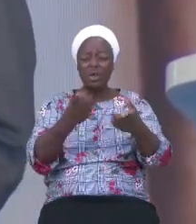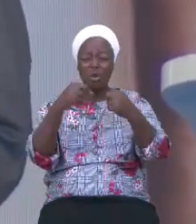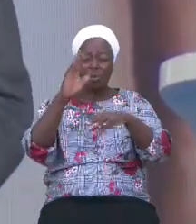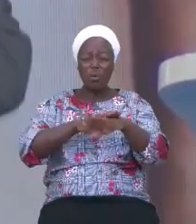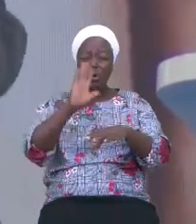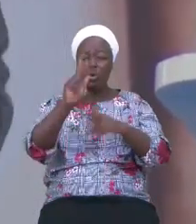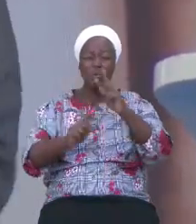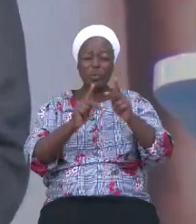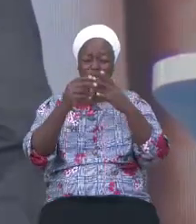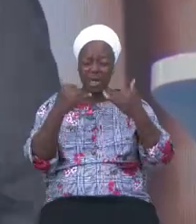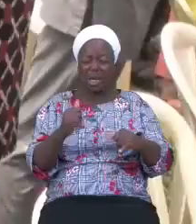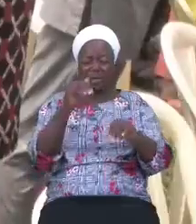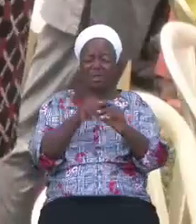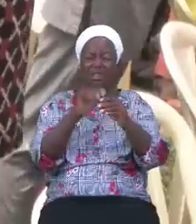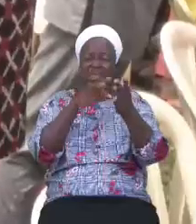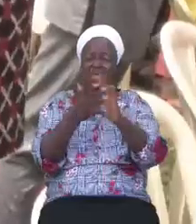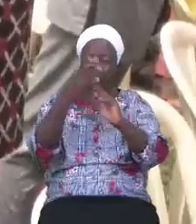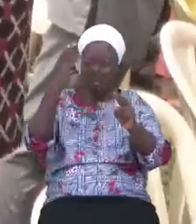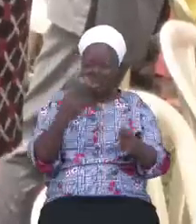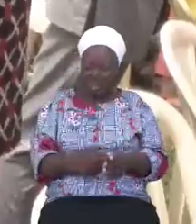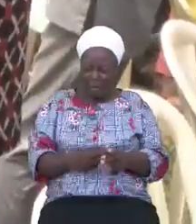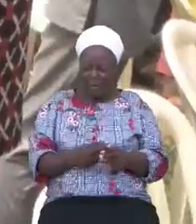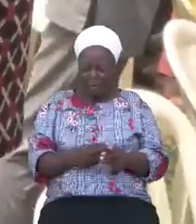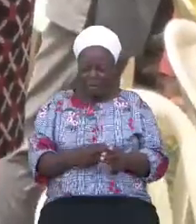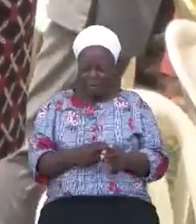people now in Jesus' name.